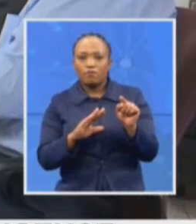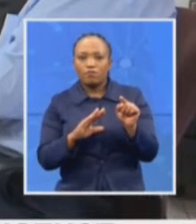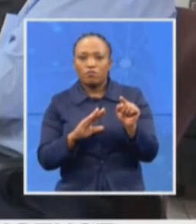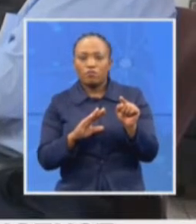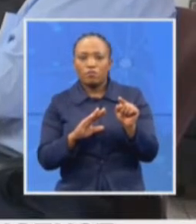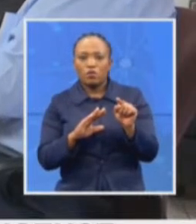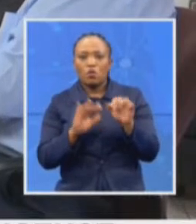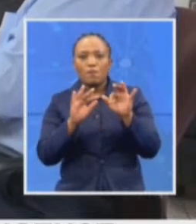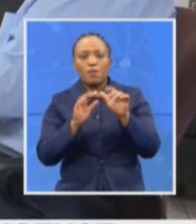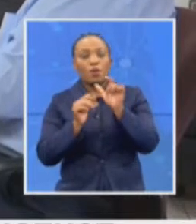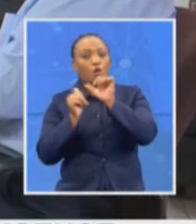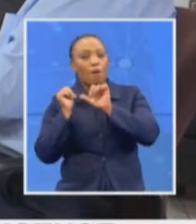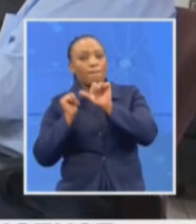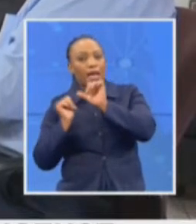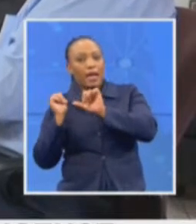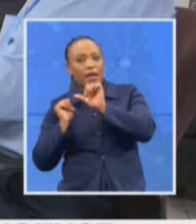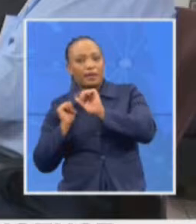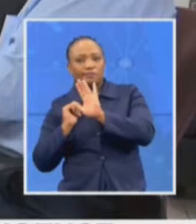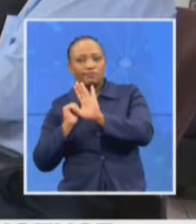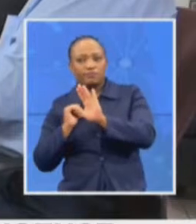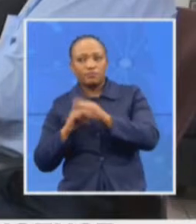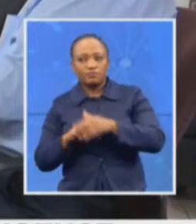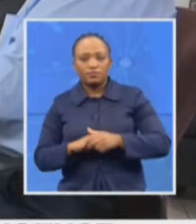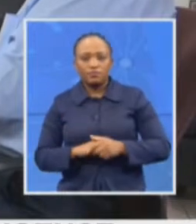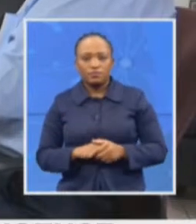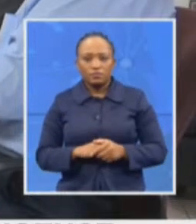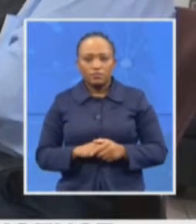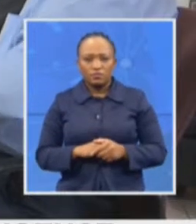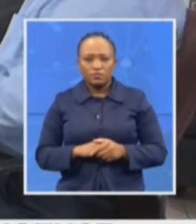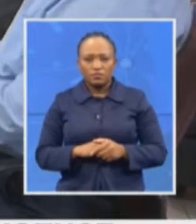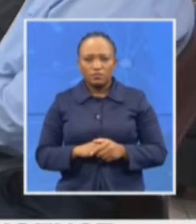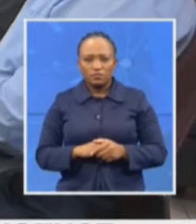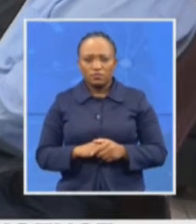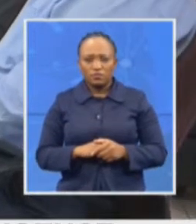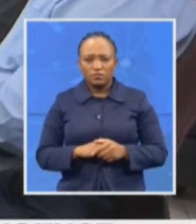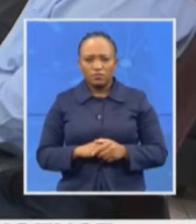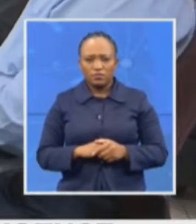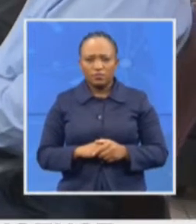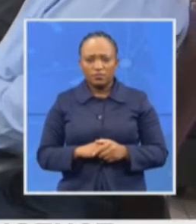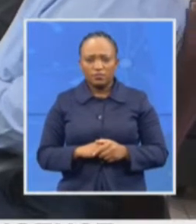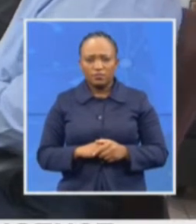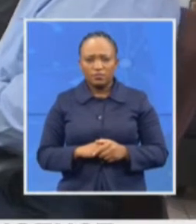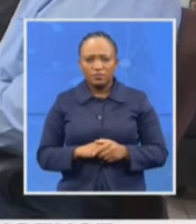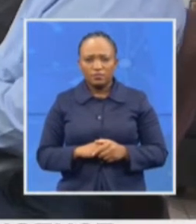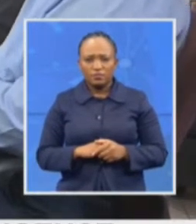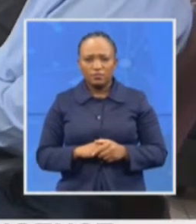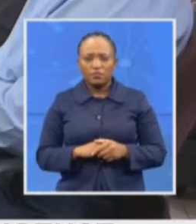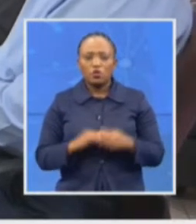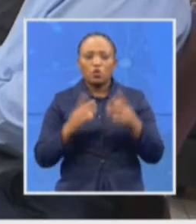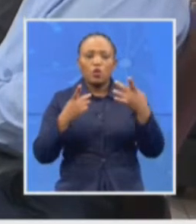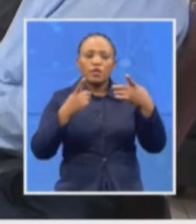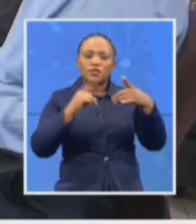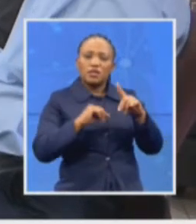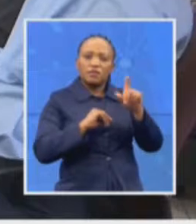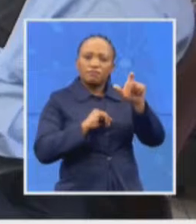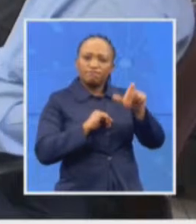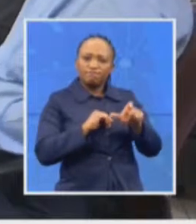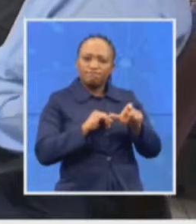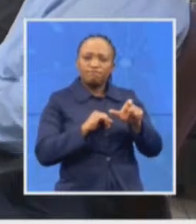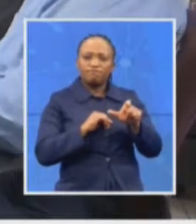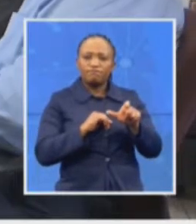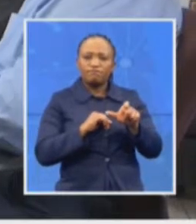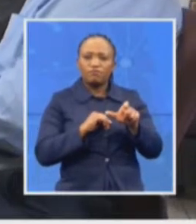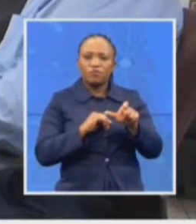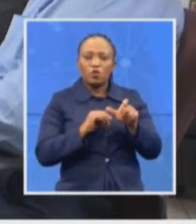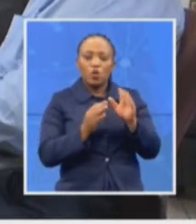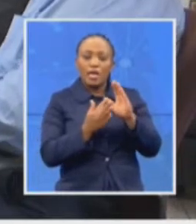institution. Yes. Chair, the interim order itself appears at page 22,